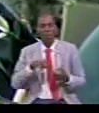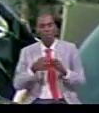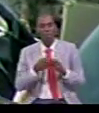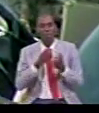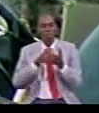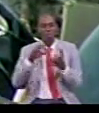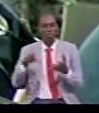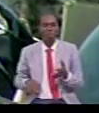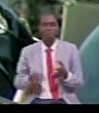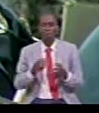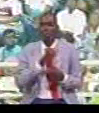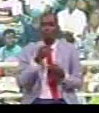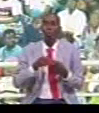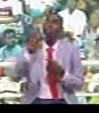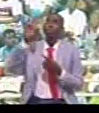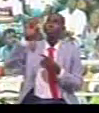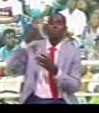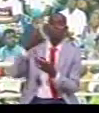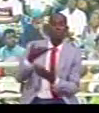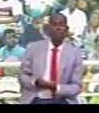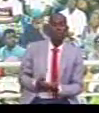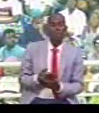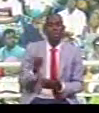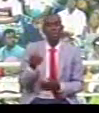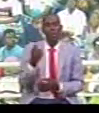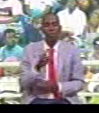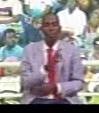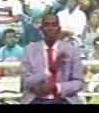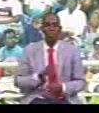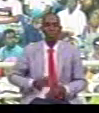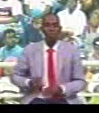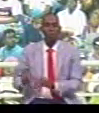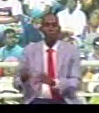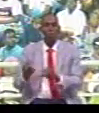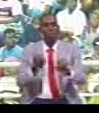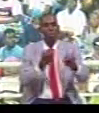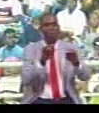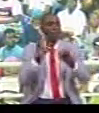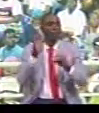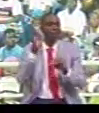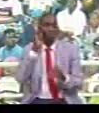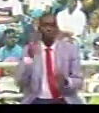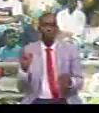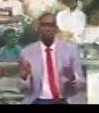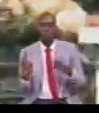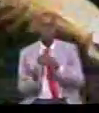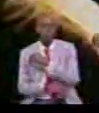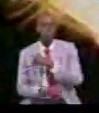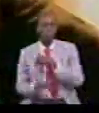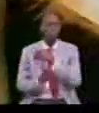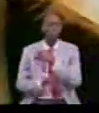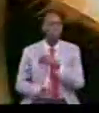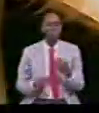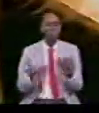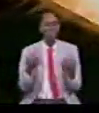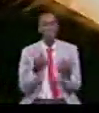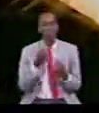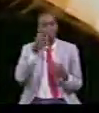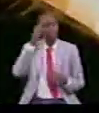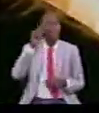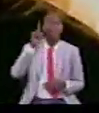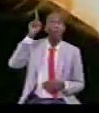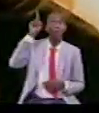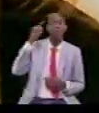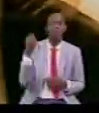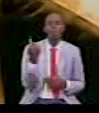came, everywhere he went, he dealt with sickness. Why? Because he's the one that can deal with